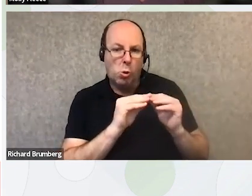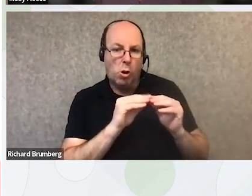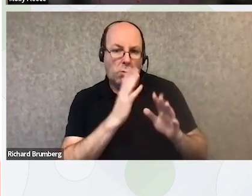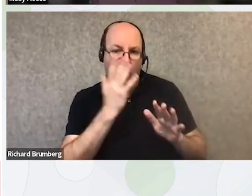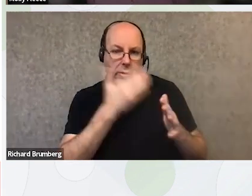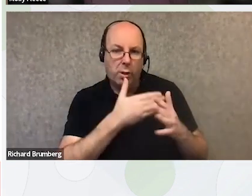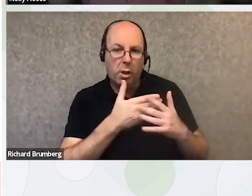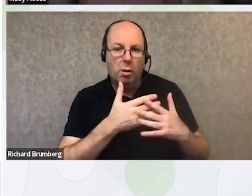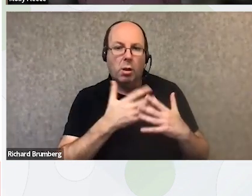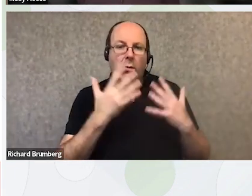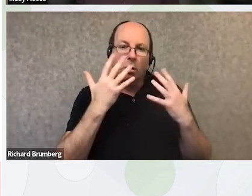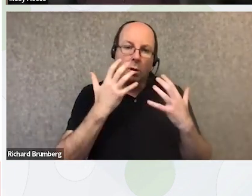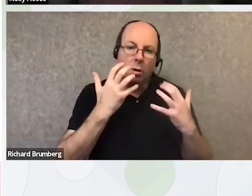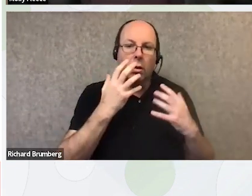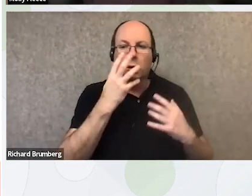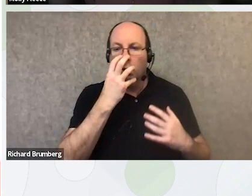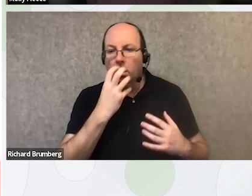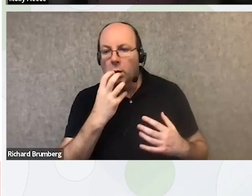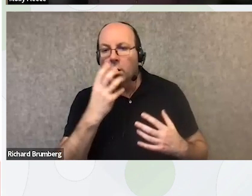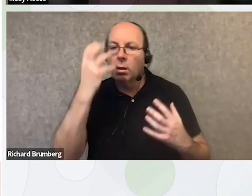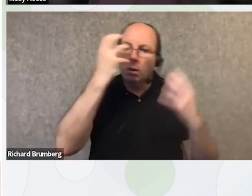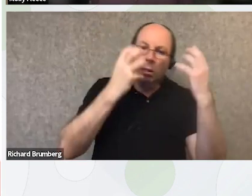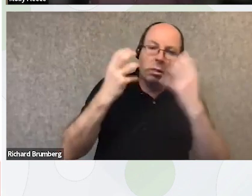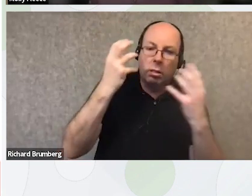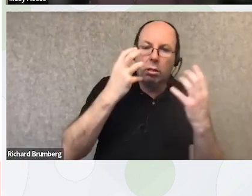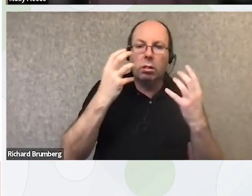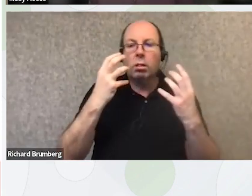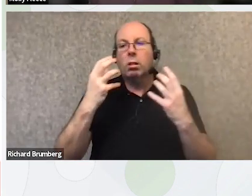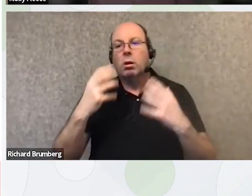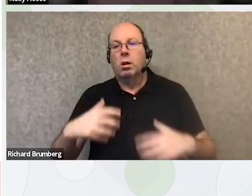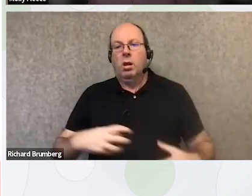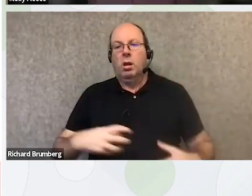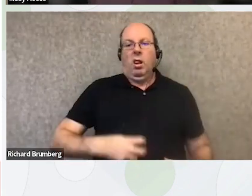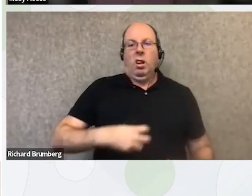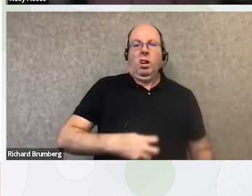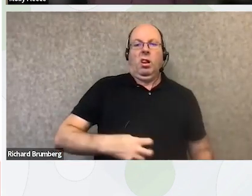malaise, headache, dizziness, as well as GI distress.